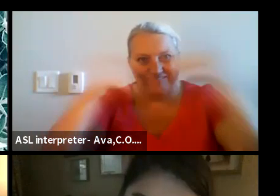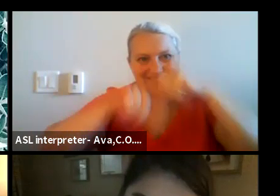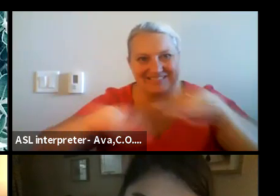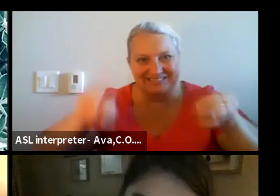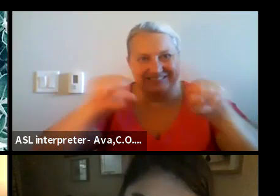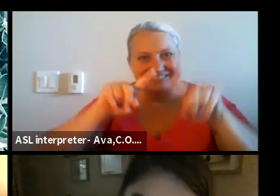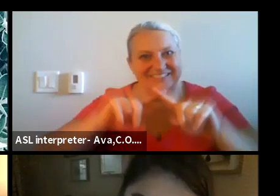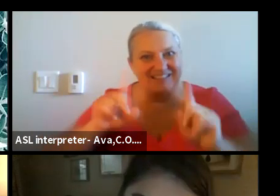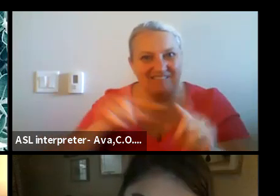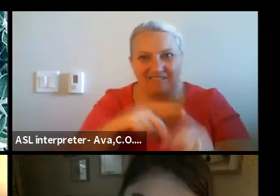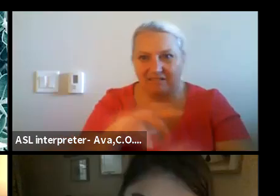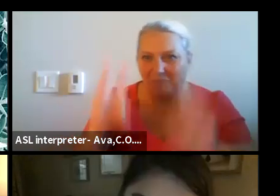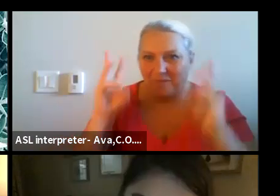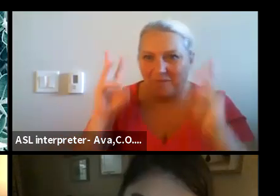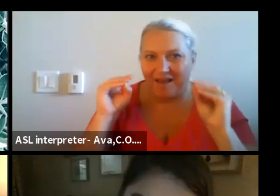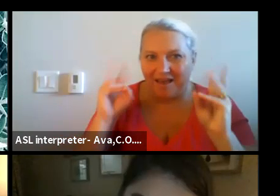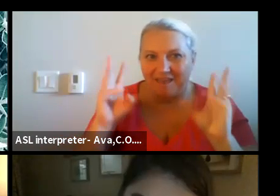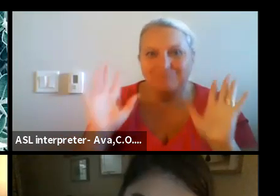Check. Ha.